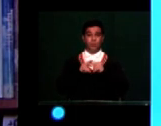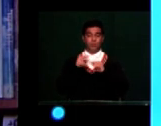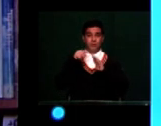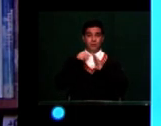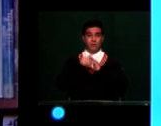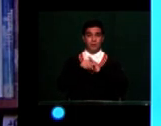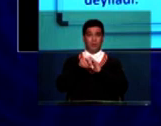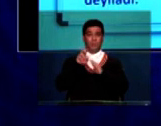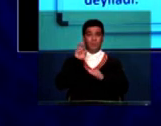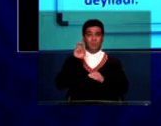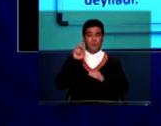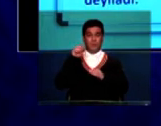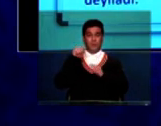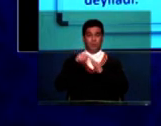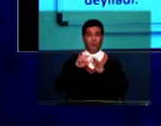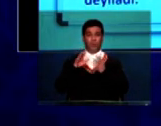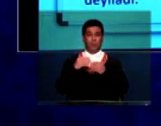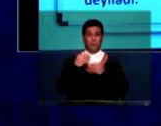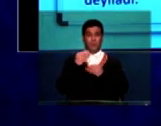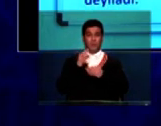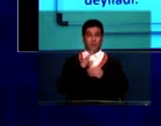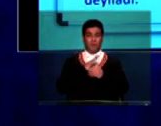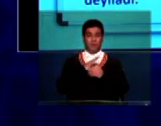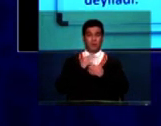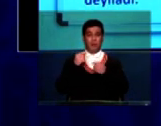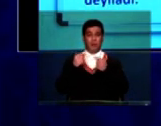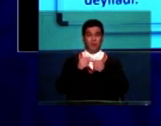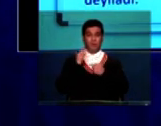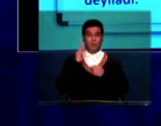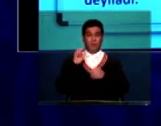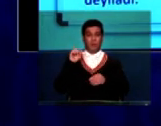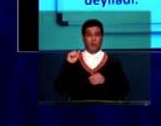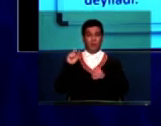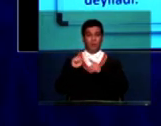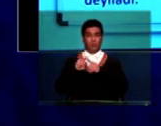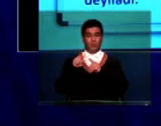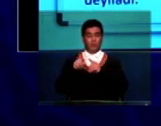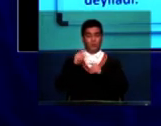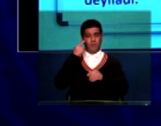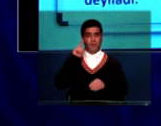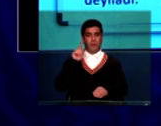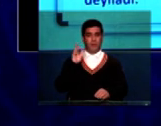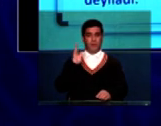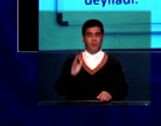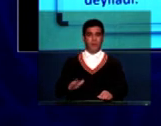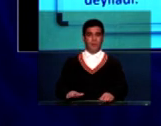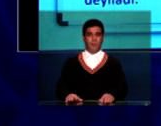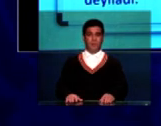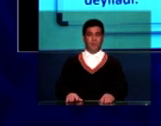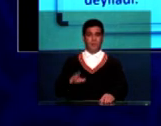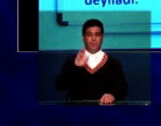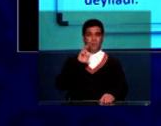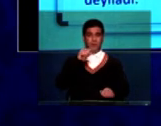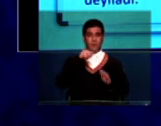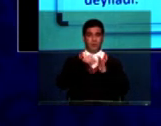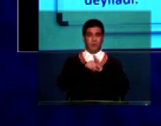ifoda B hodisaning ro'y berganligi aniq bo'lganda A hodisaning ro'y berishini bildiradi. B